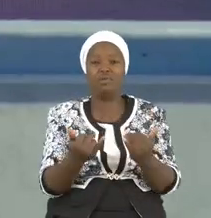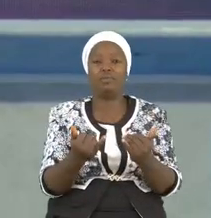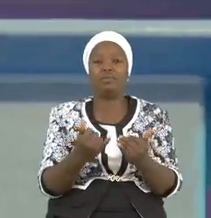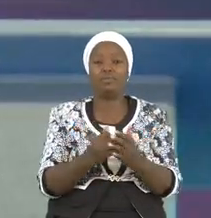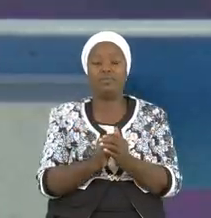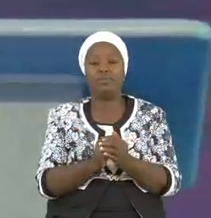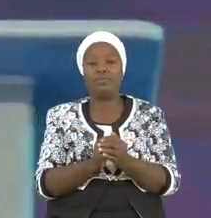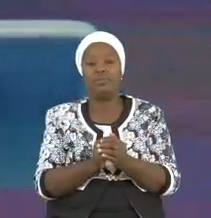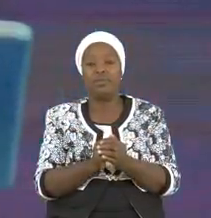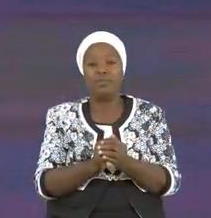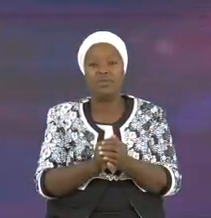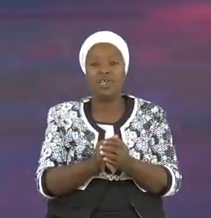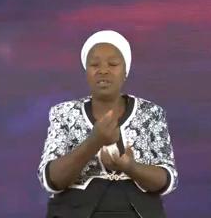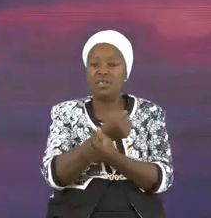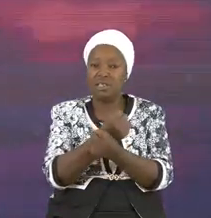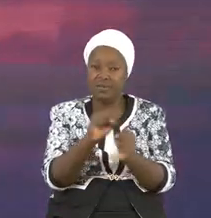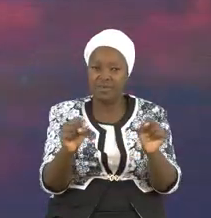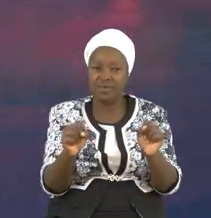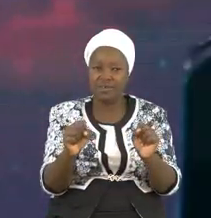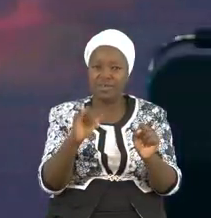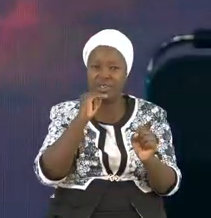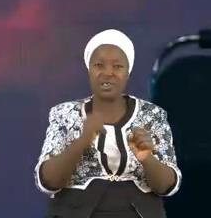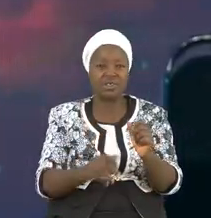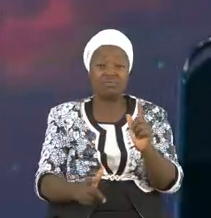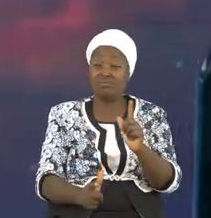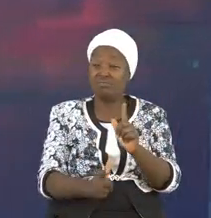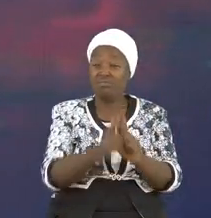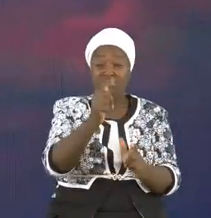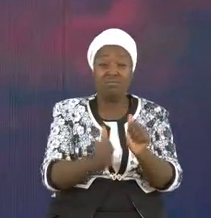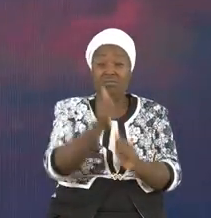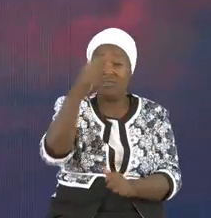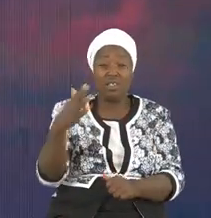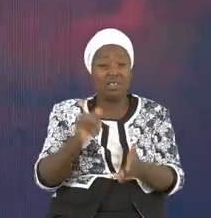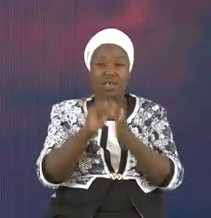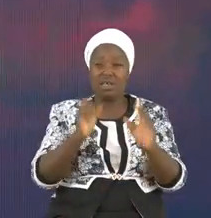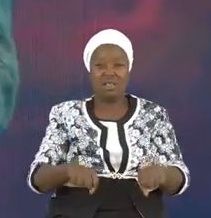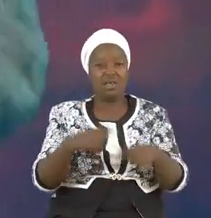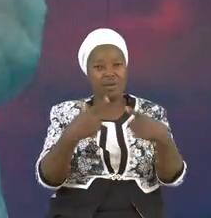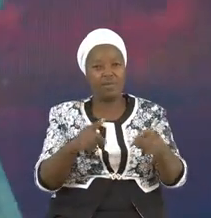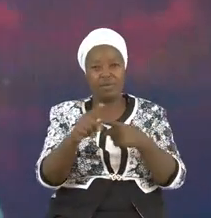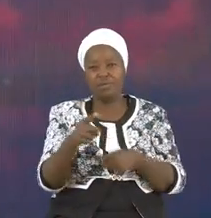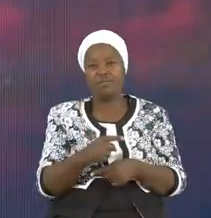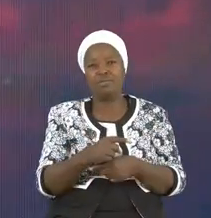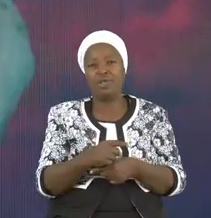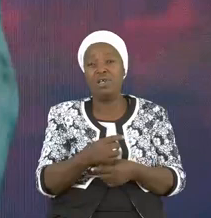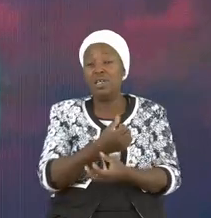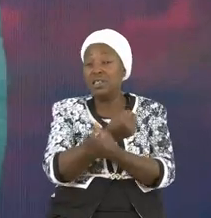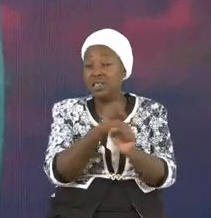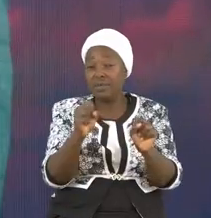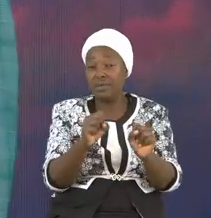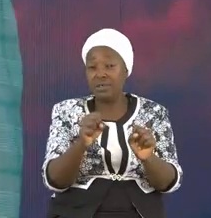Redemption is the greatest thing that can happen to you. Salvation is the greatest